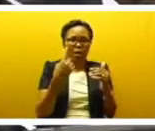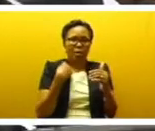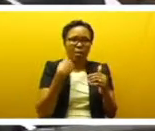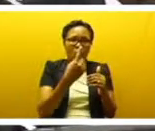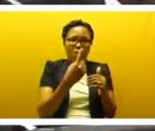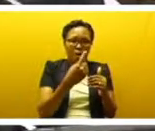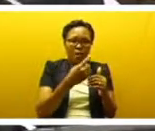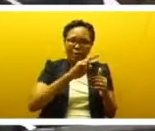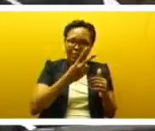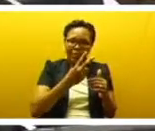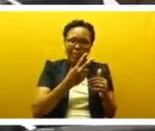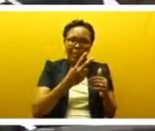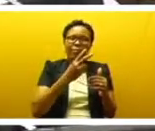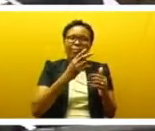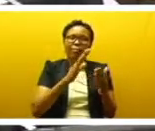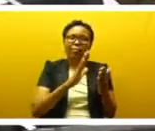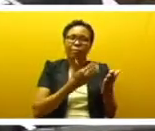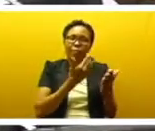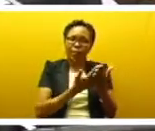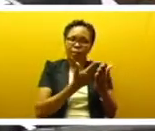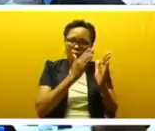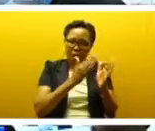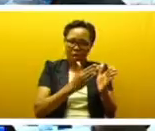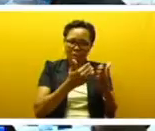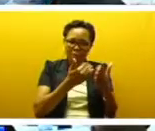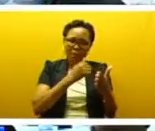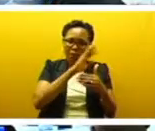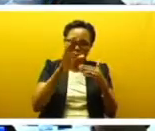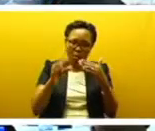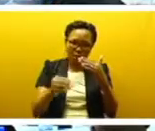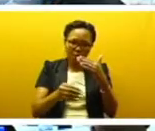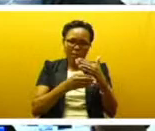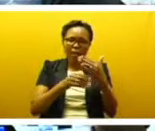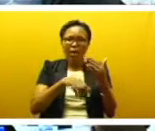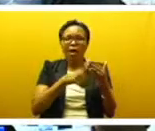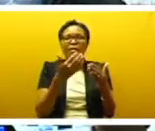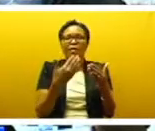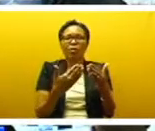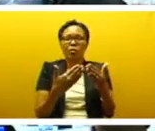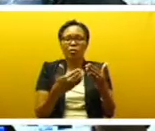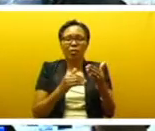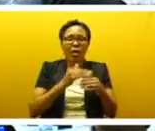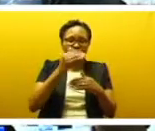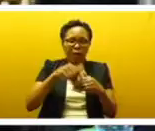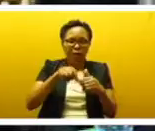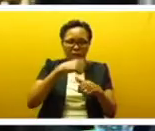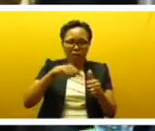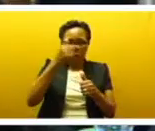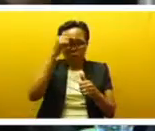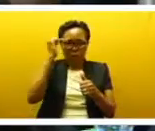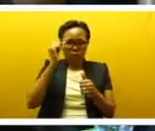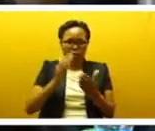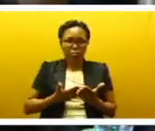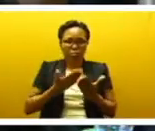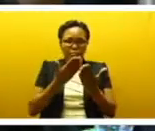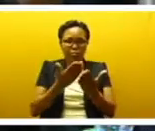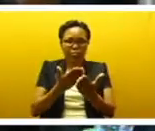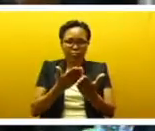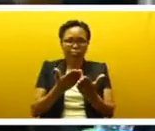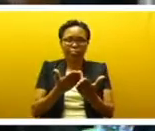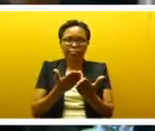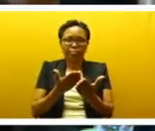second petitioner, we had filed a rejoinder of the submissions after our original submissions. And my lady,